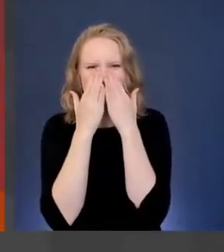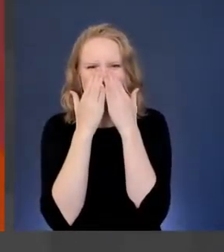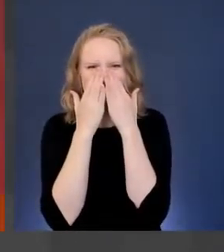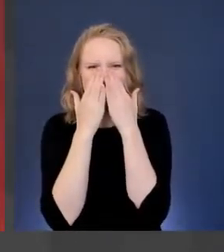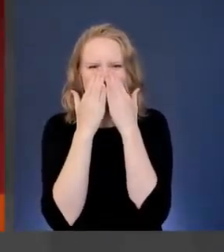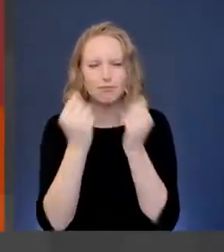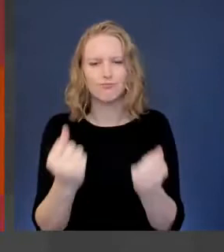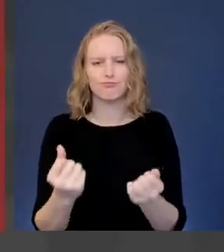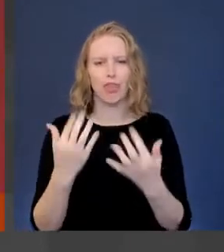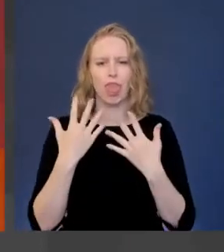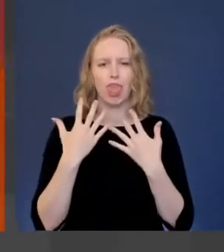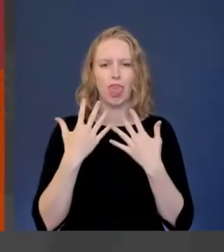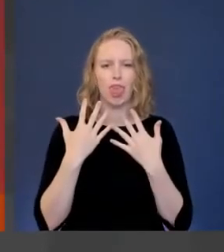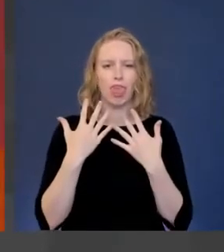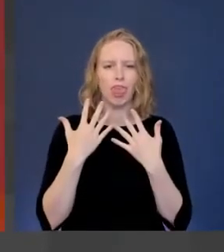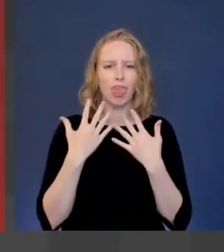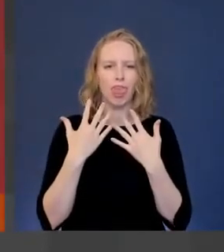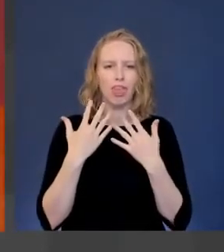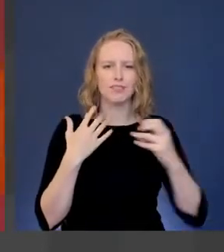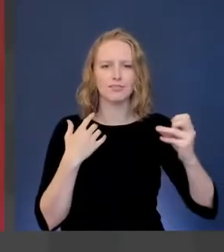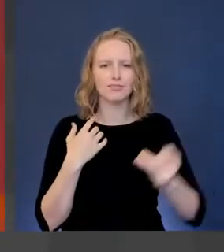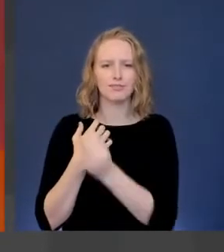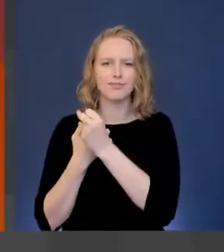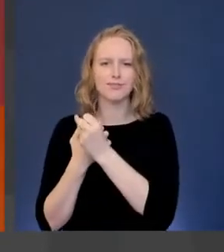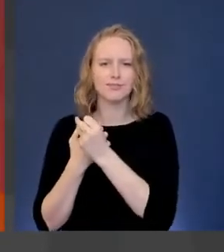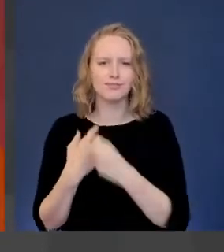Yeah. Oh no,